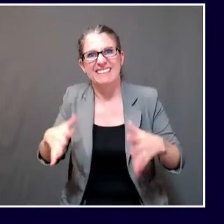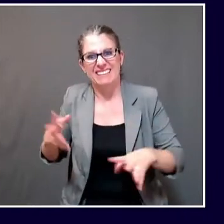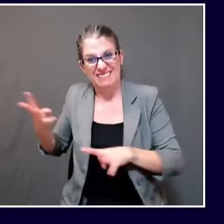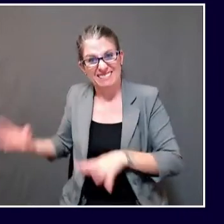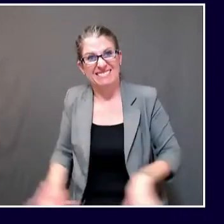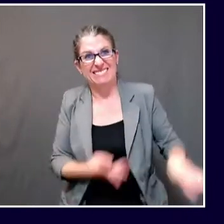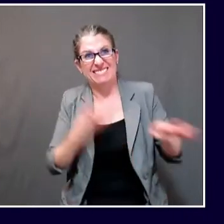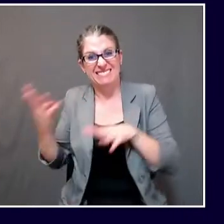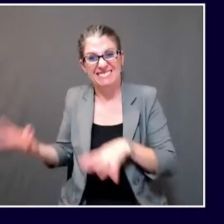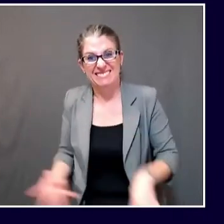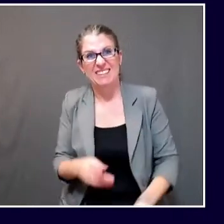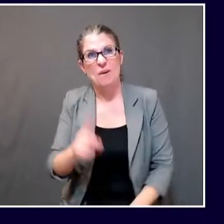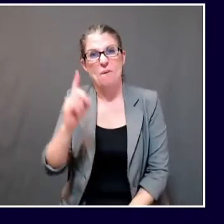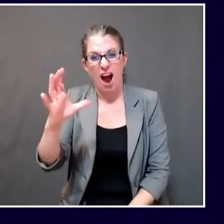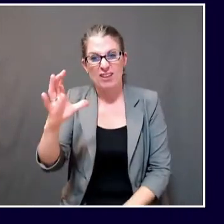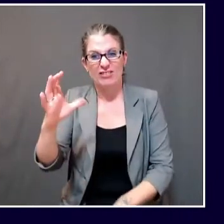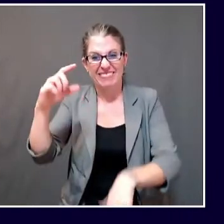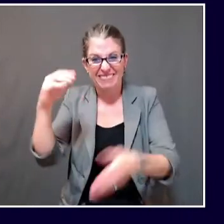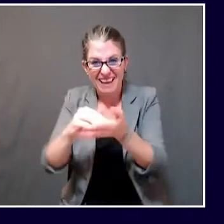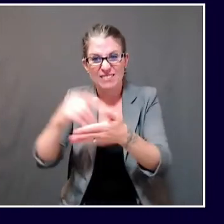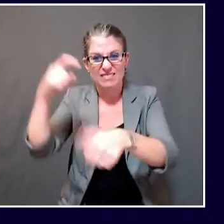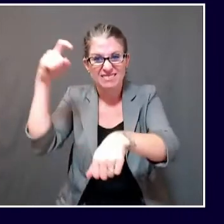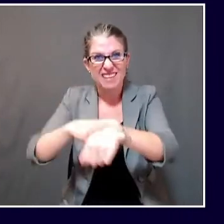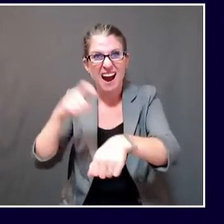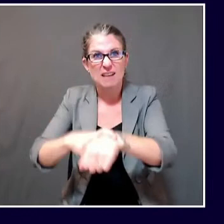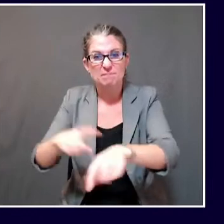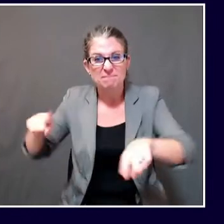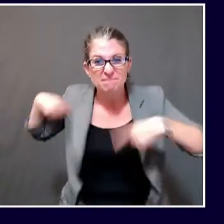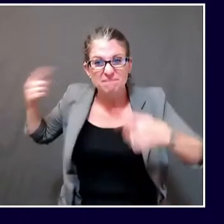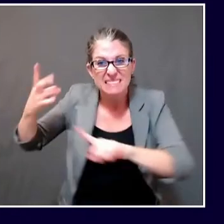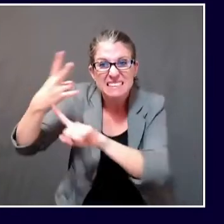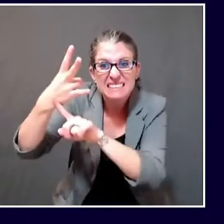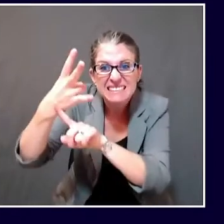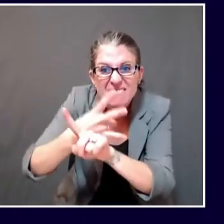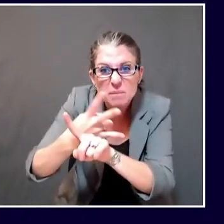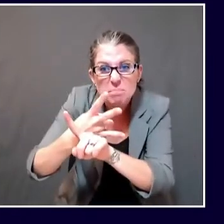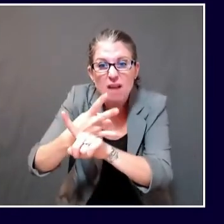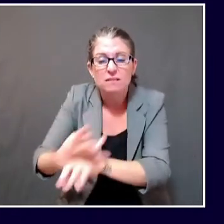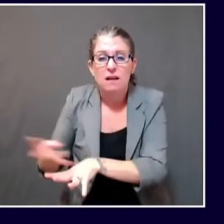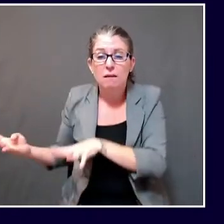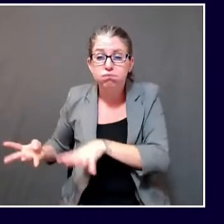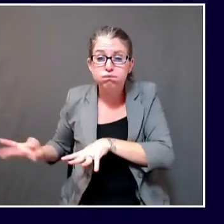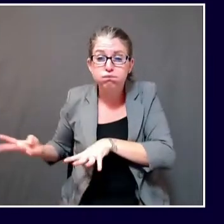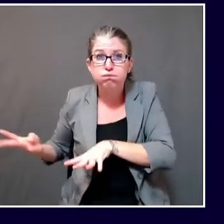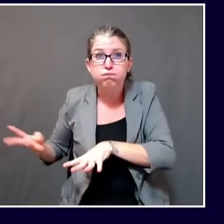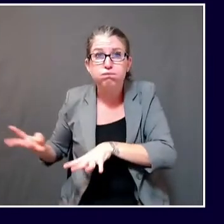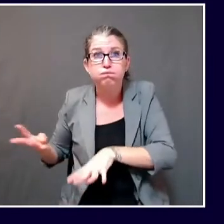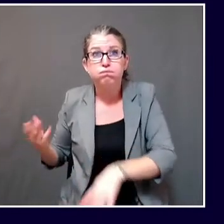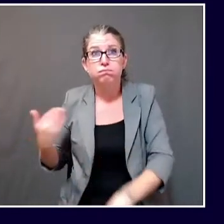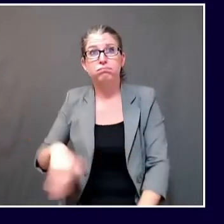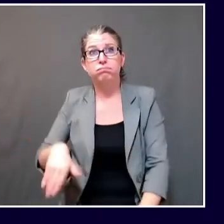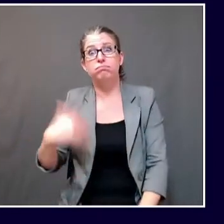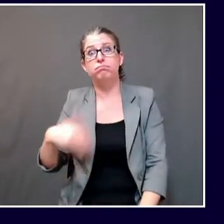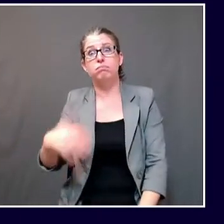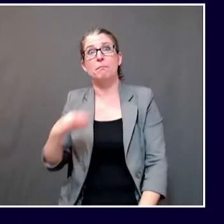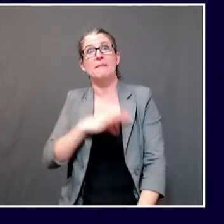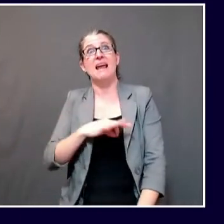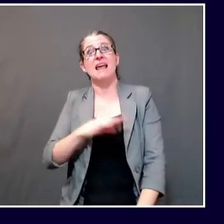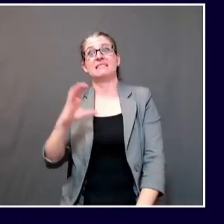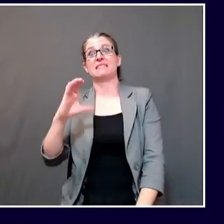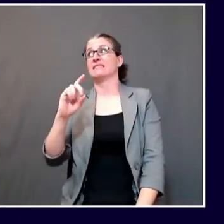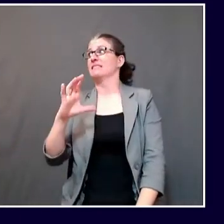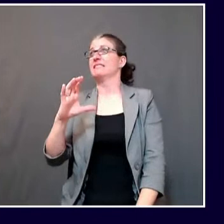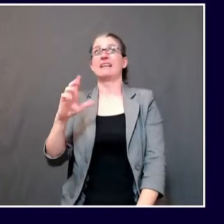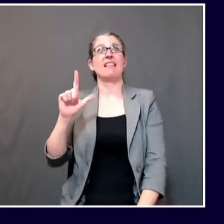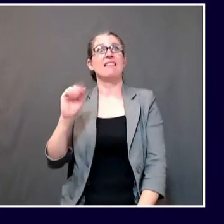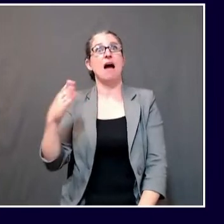100,000 samples. Just over the past 7 months, the Maine CDC laboratory has tested. Now, I want to put that number